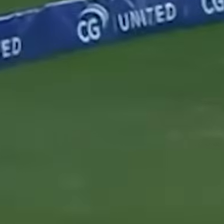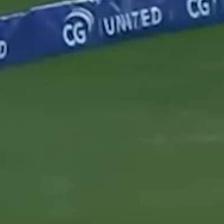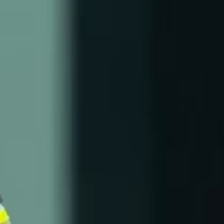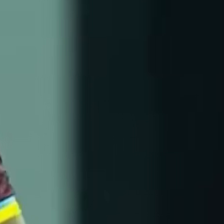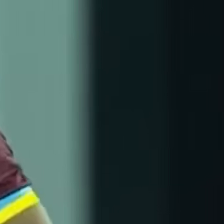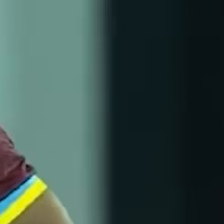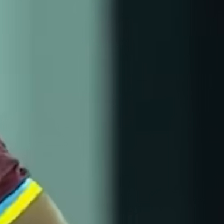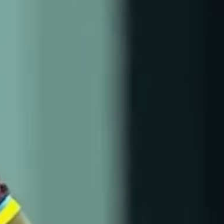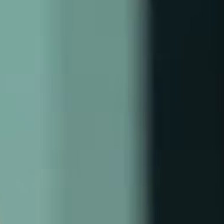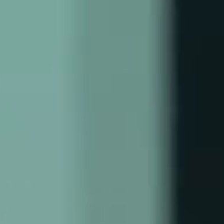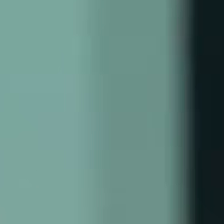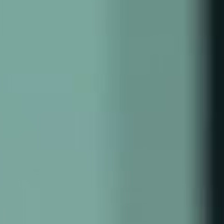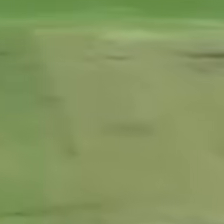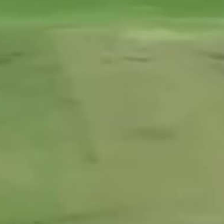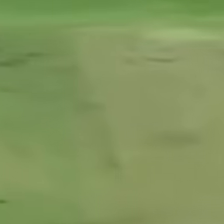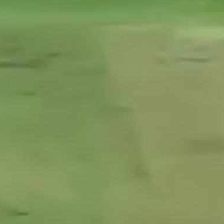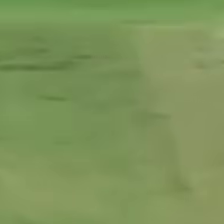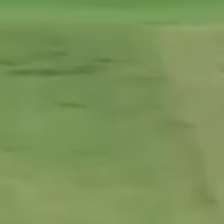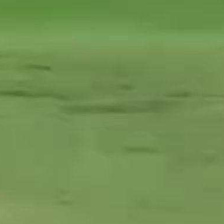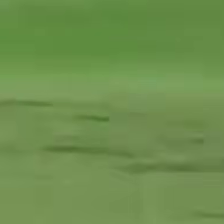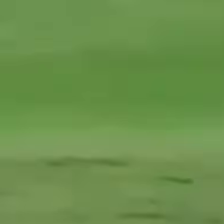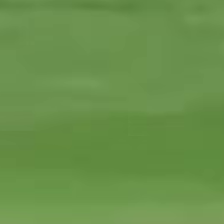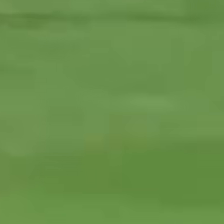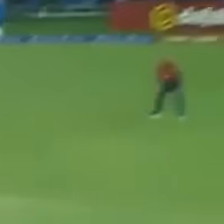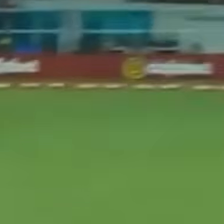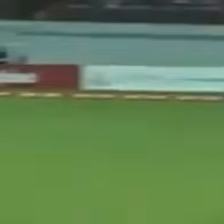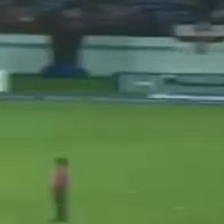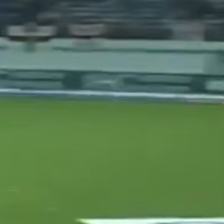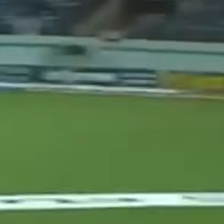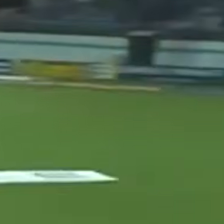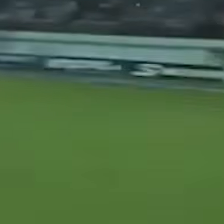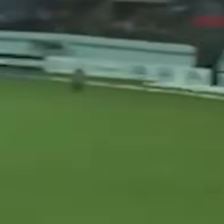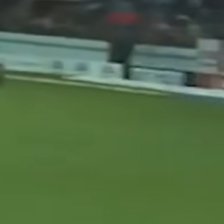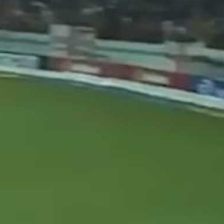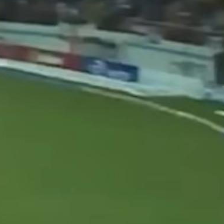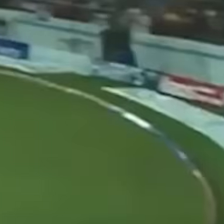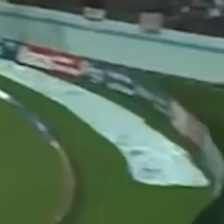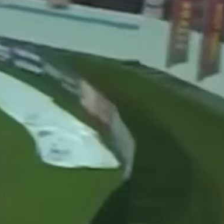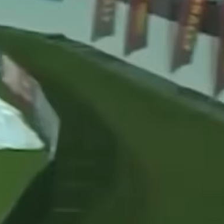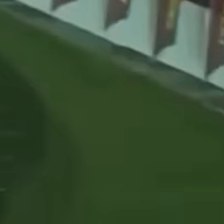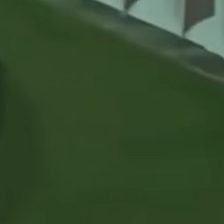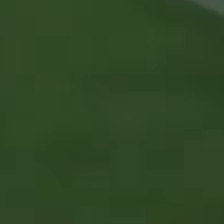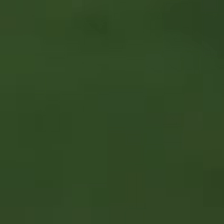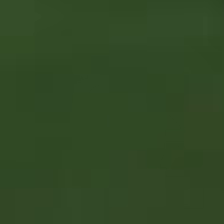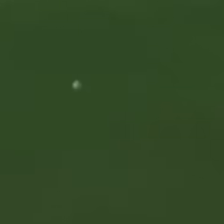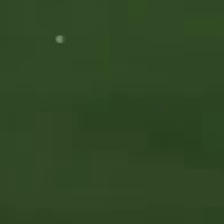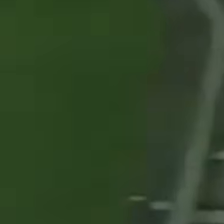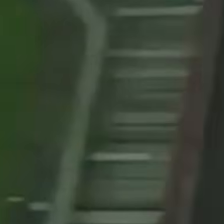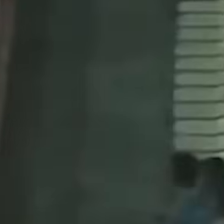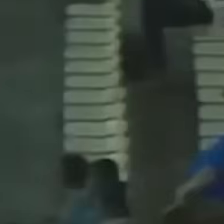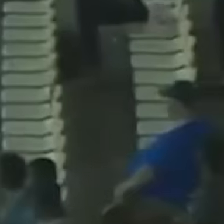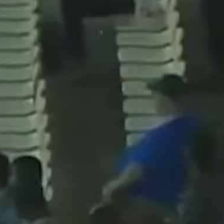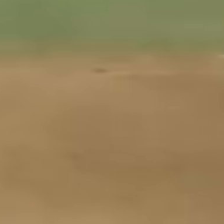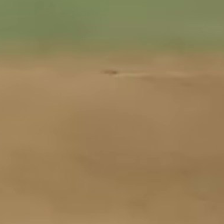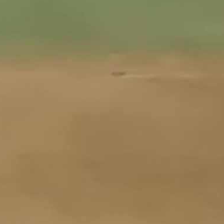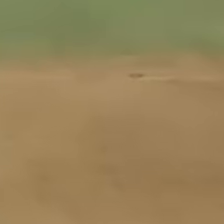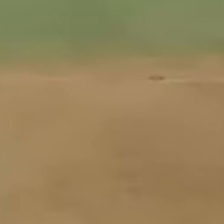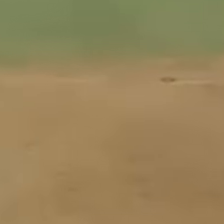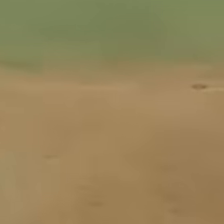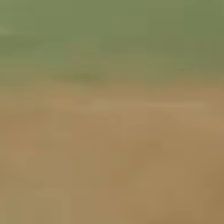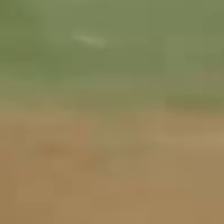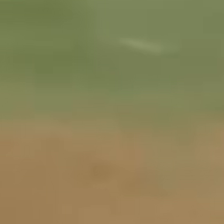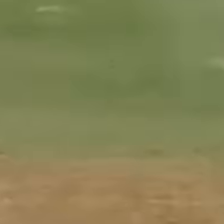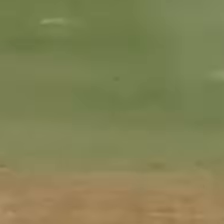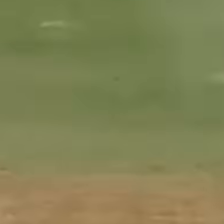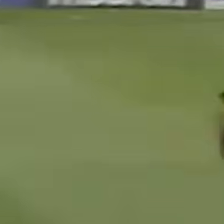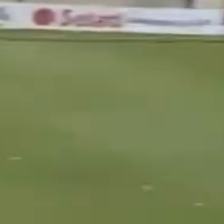maker for the Caribbean team in one-day internationals after notching a 17th century against England in November.